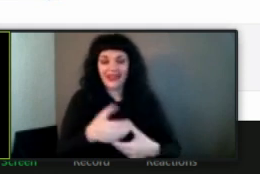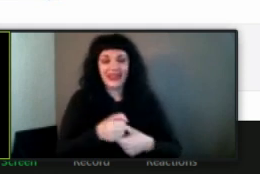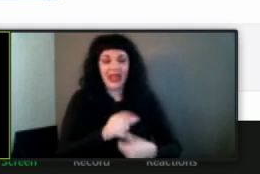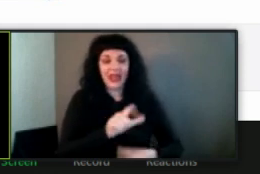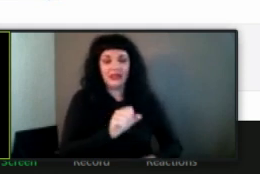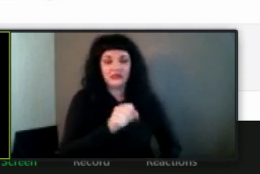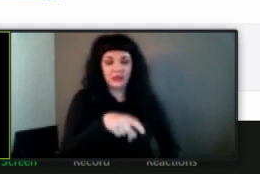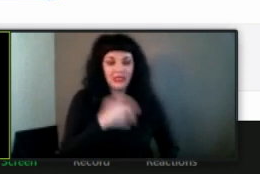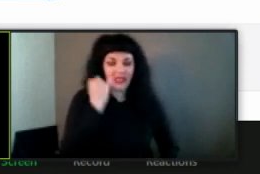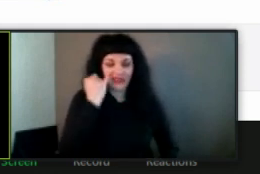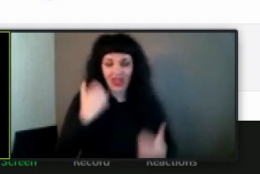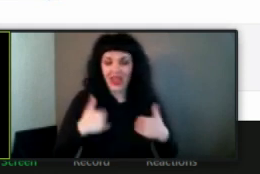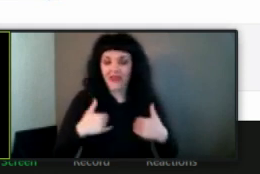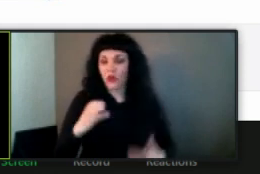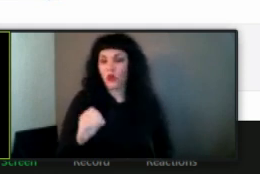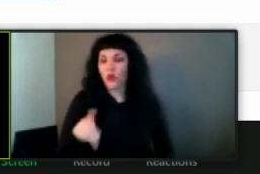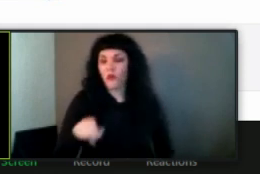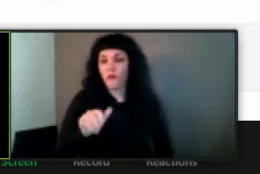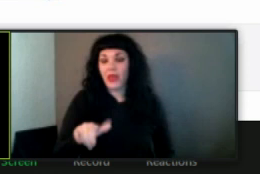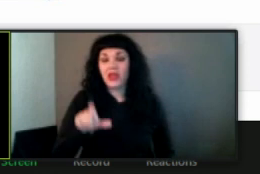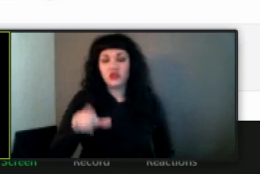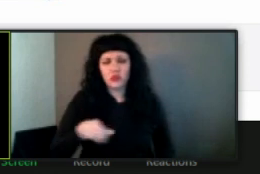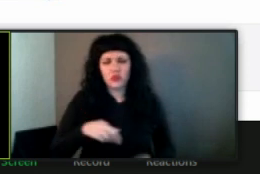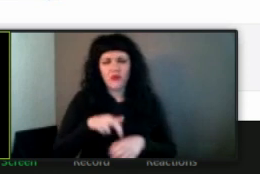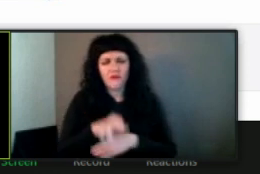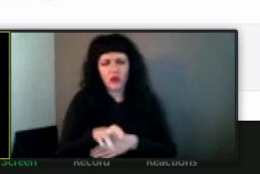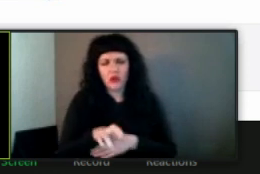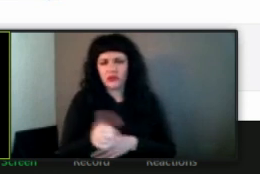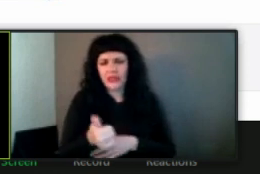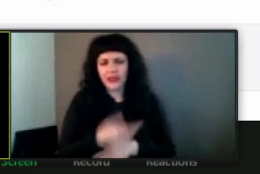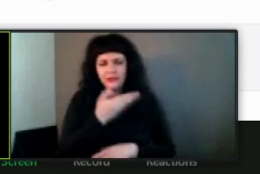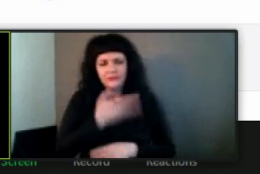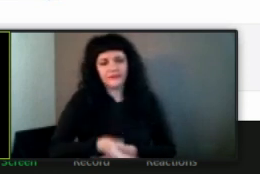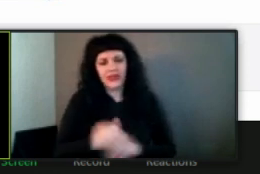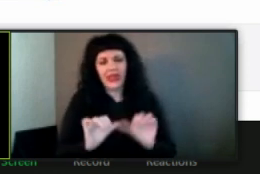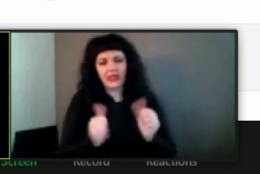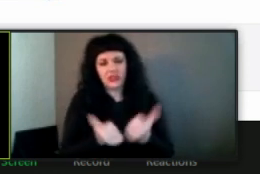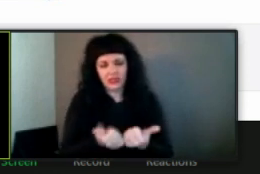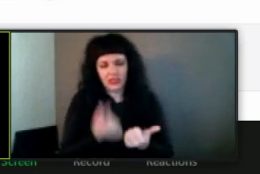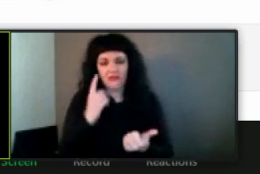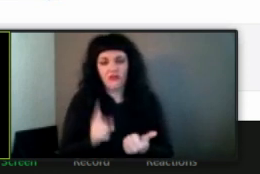copay, they should be referred to one of these agencies to go on LSP.